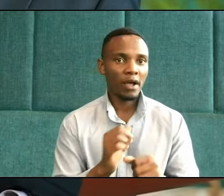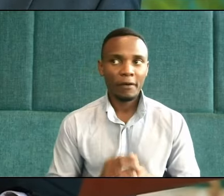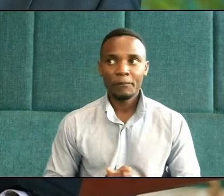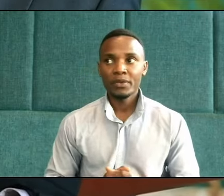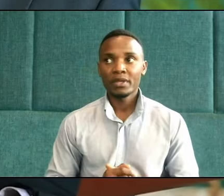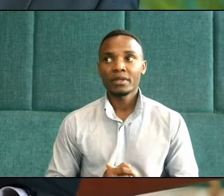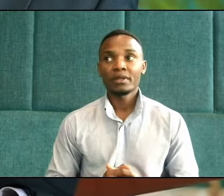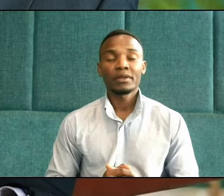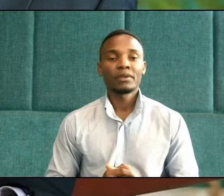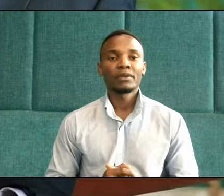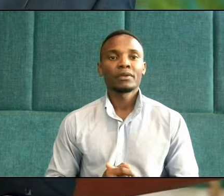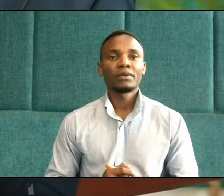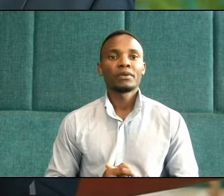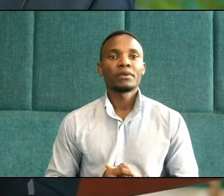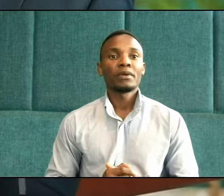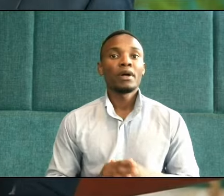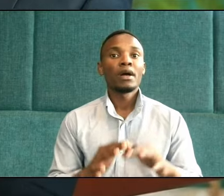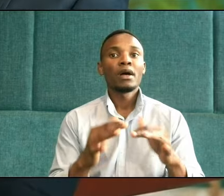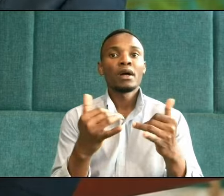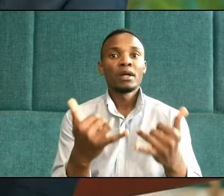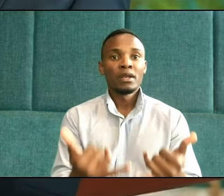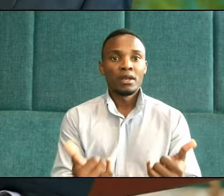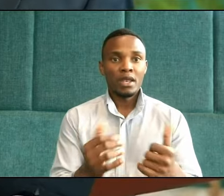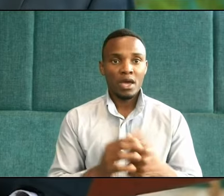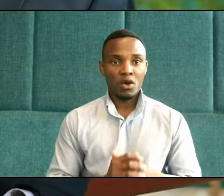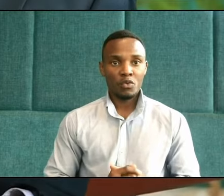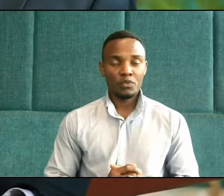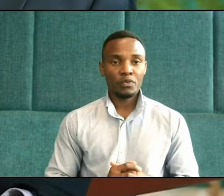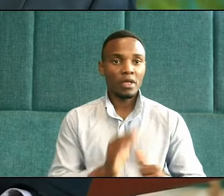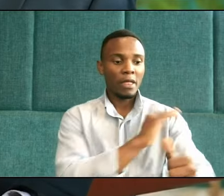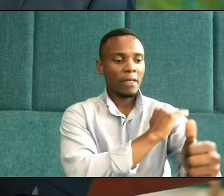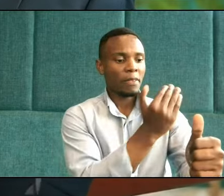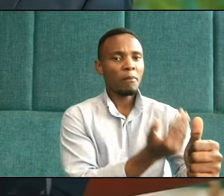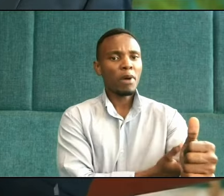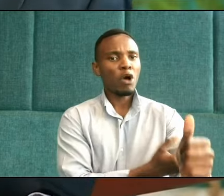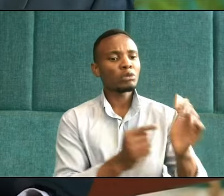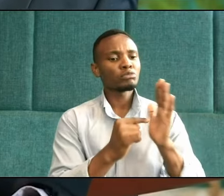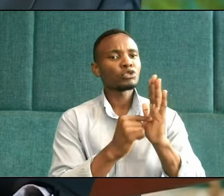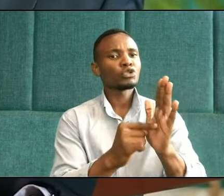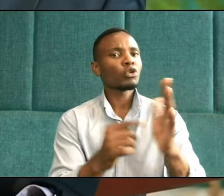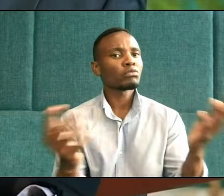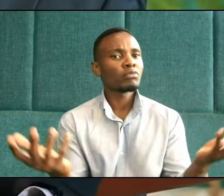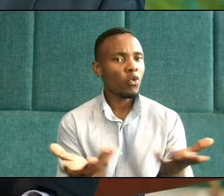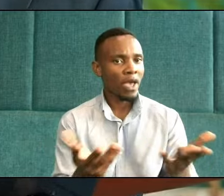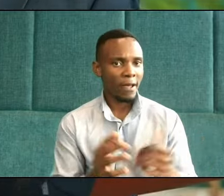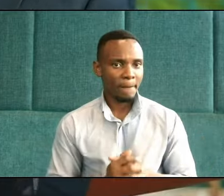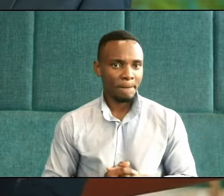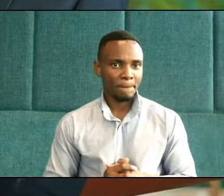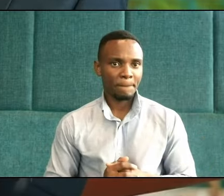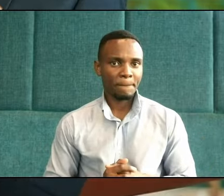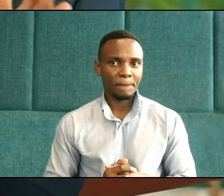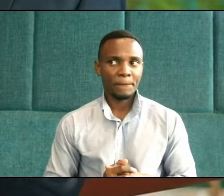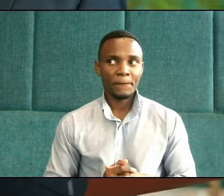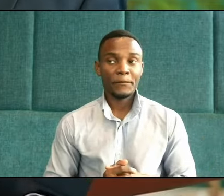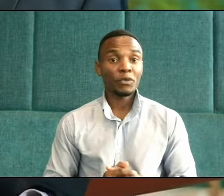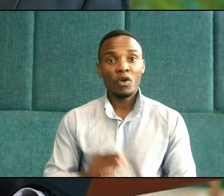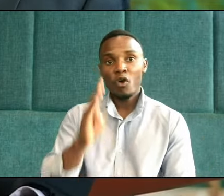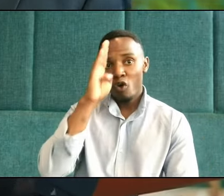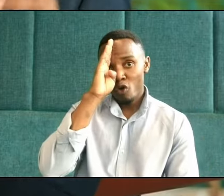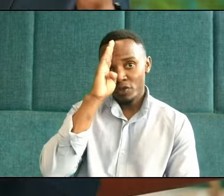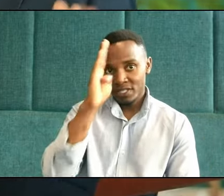Allow me to begin from where the power was displayed on the tomb. That Sunday